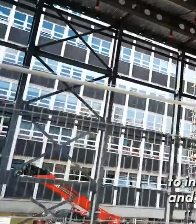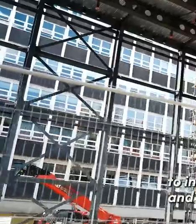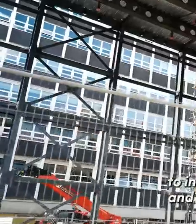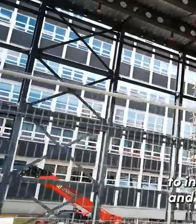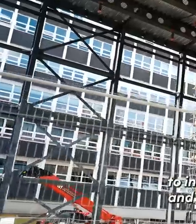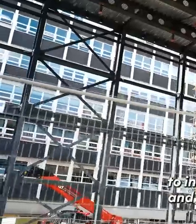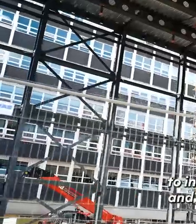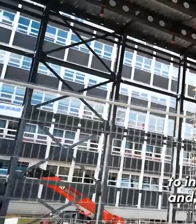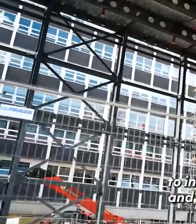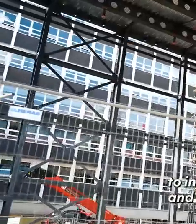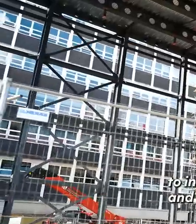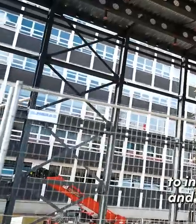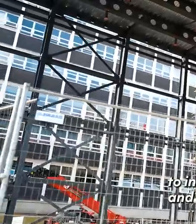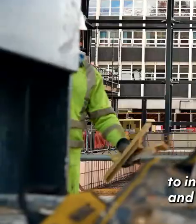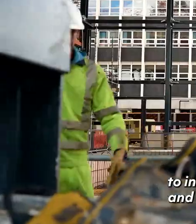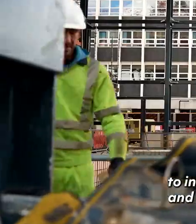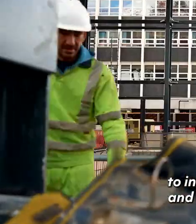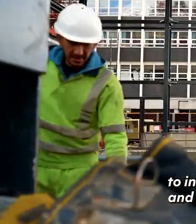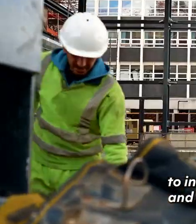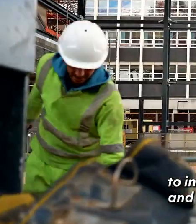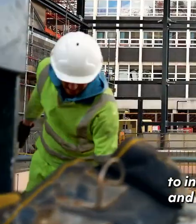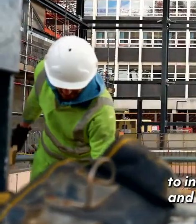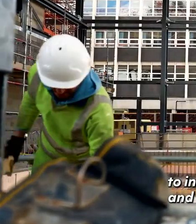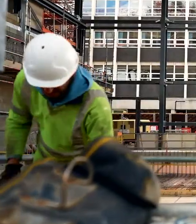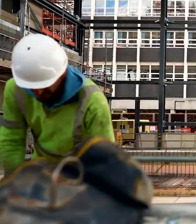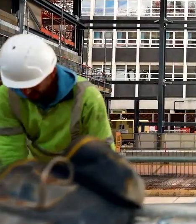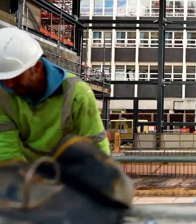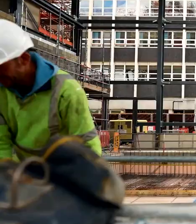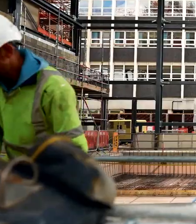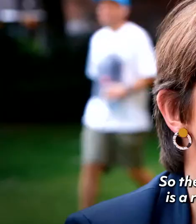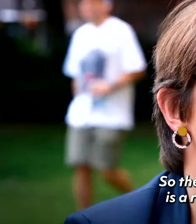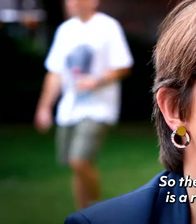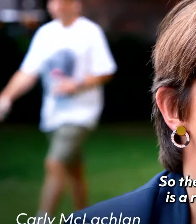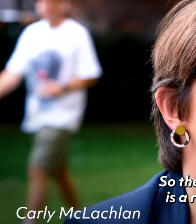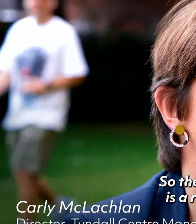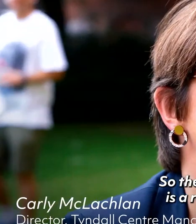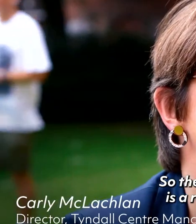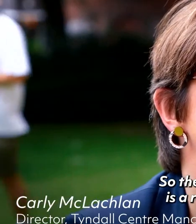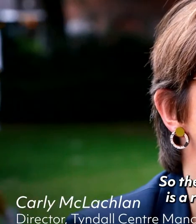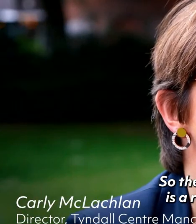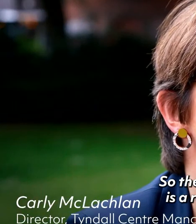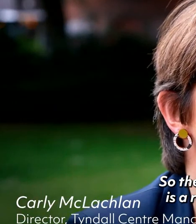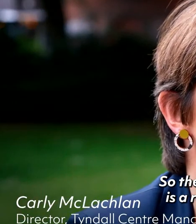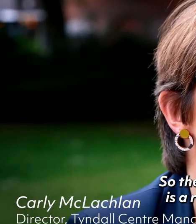to innovate much more quickly and bring things to the market. So the Energy